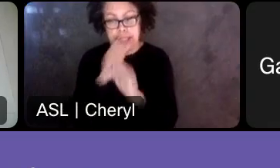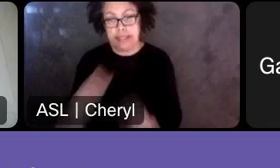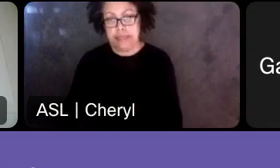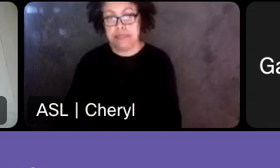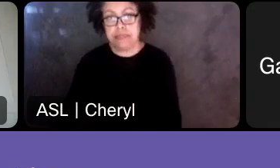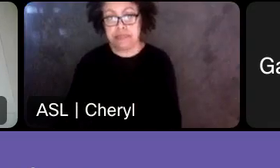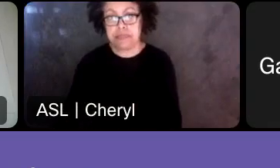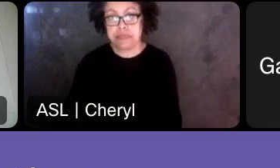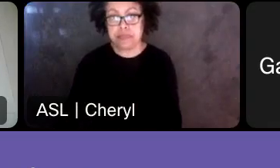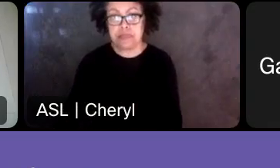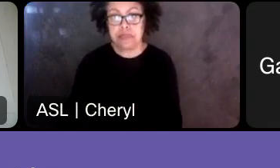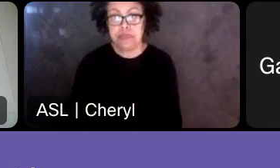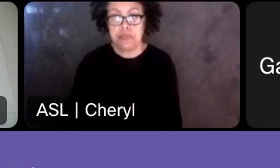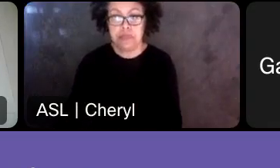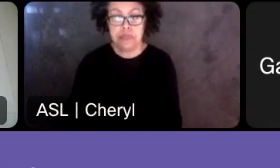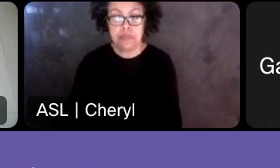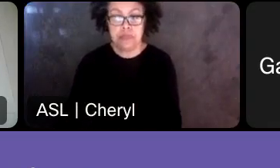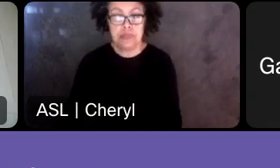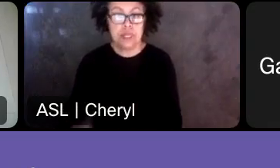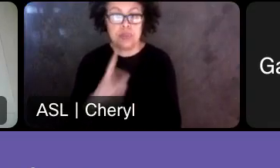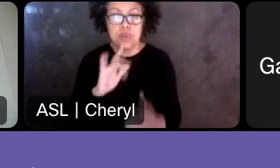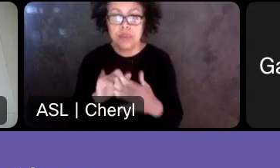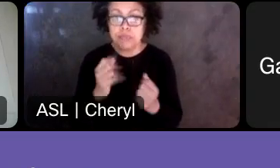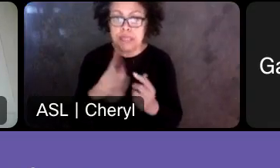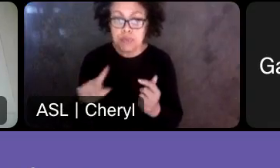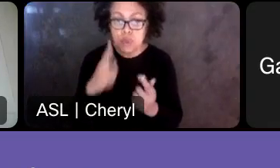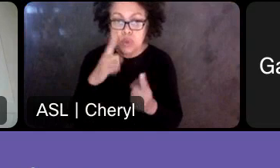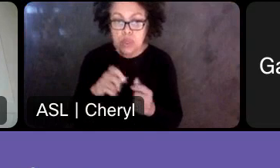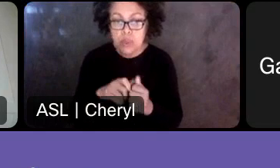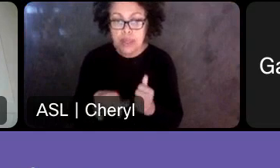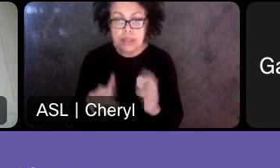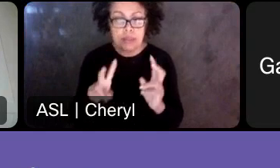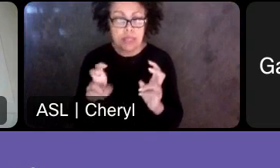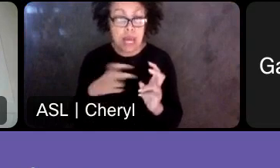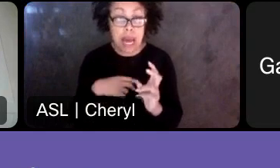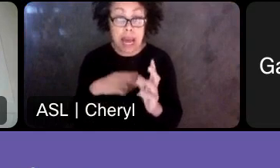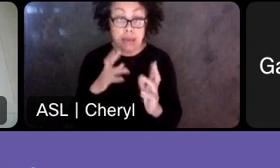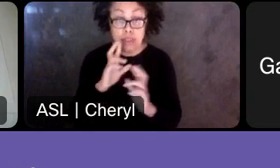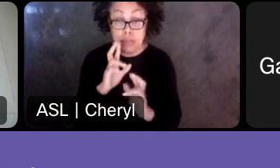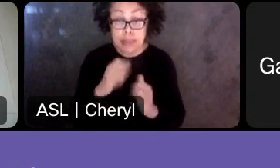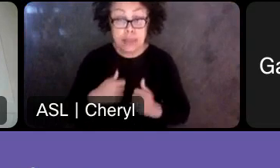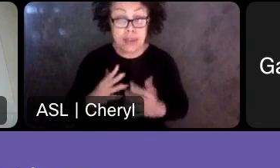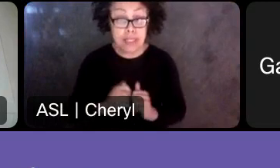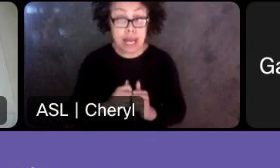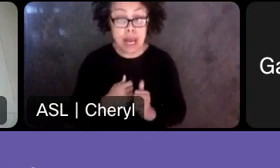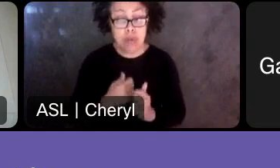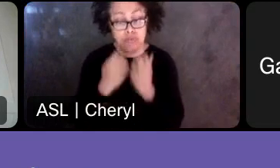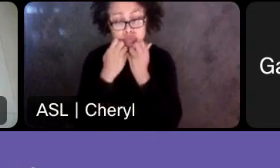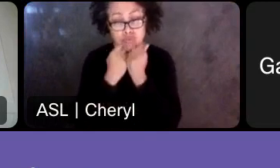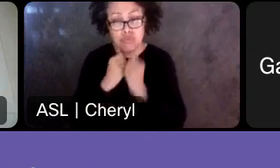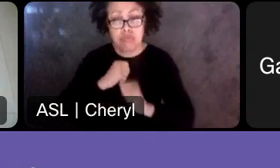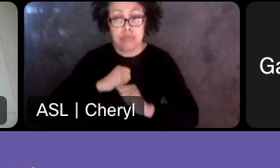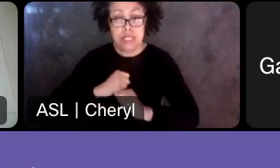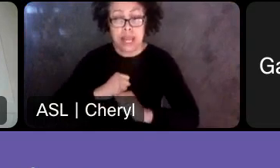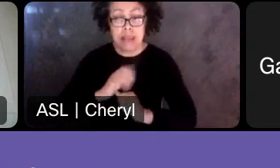agree with this. Quote, I respect survivors by assuring them of protecting their confidentiality and letting them